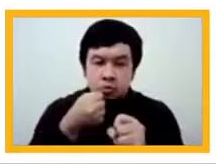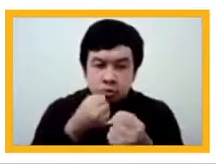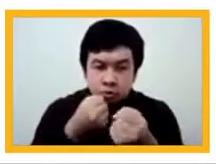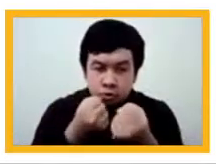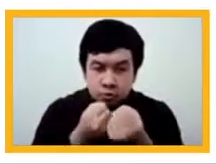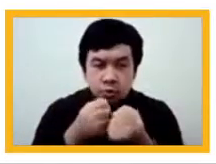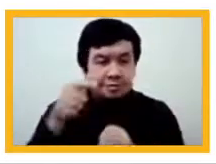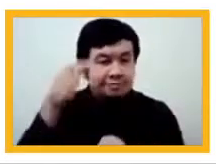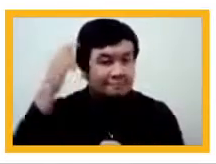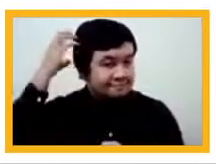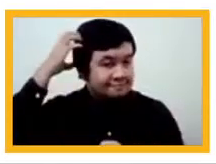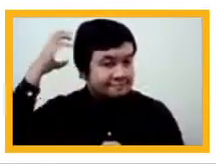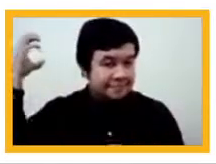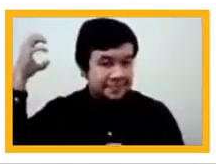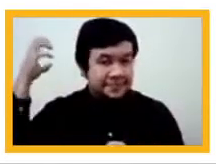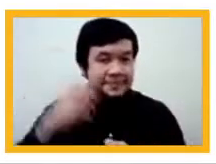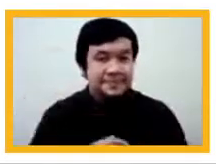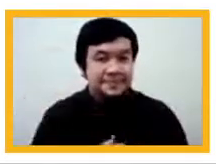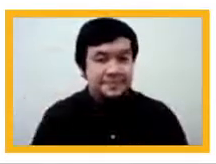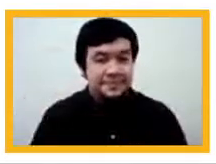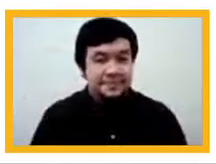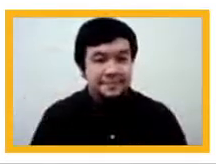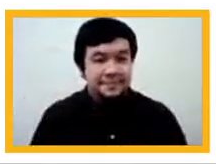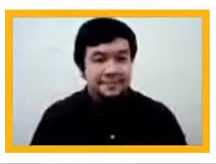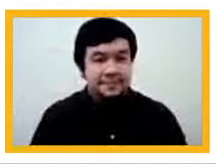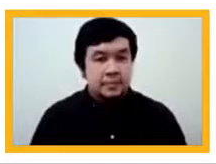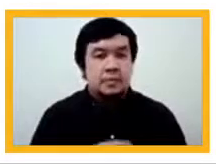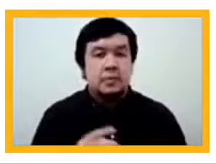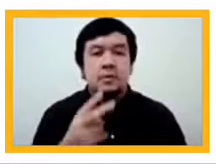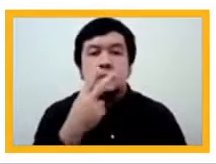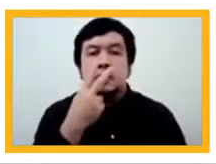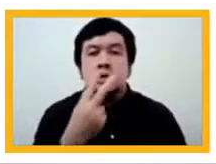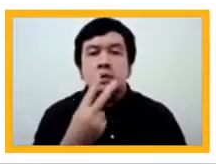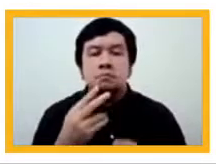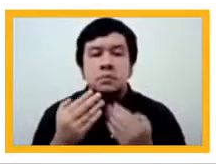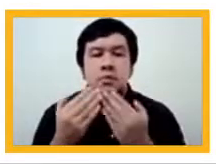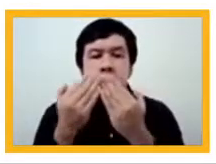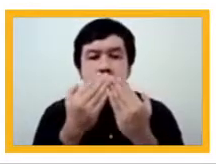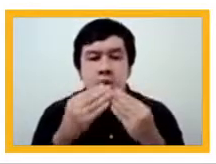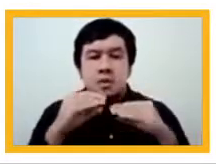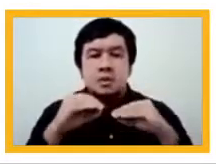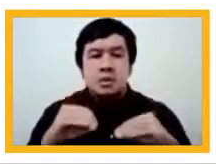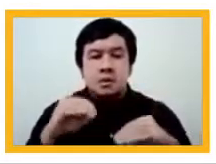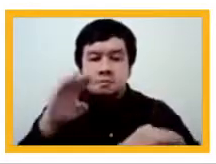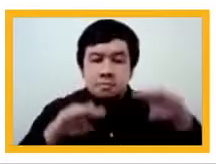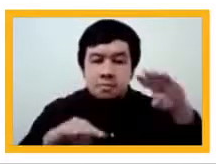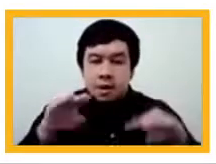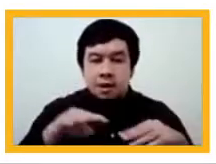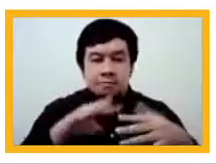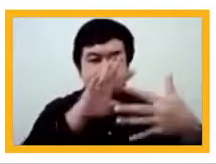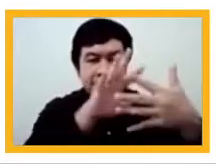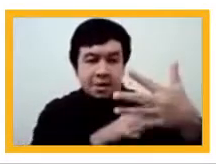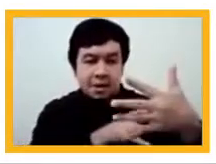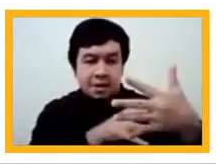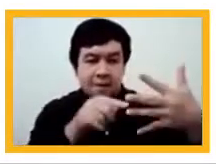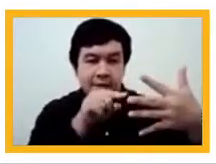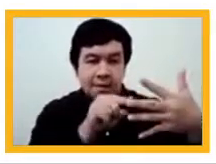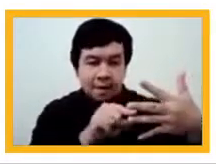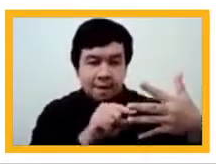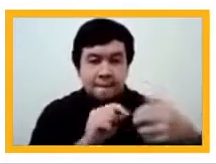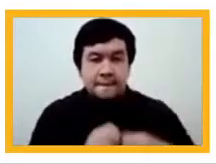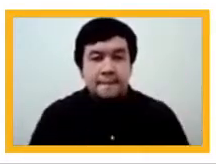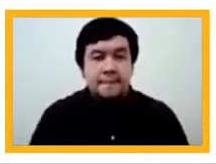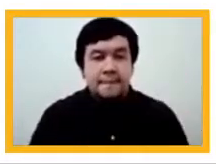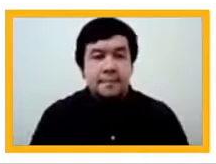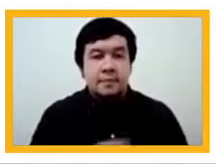In this education balance sheet I propose, hopefully we can measure the public subsidies each